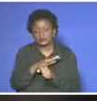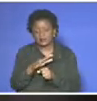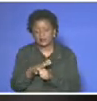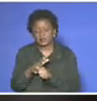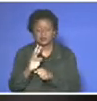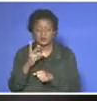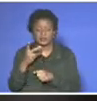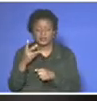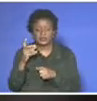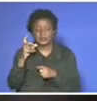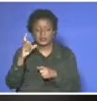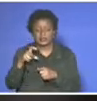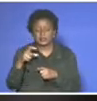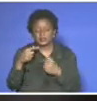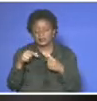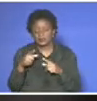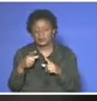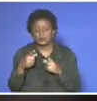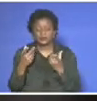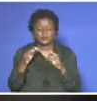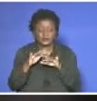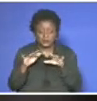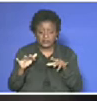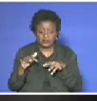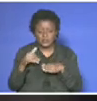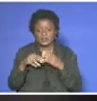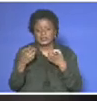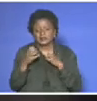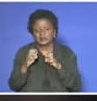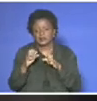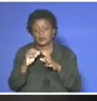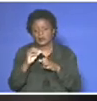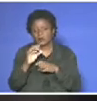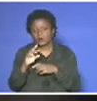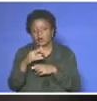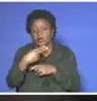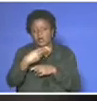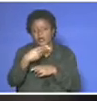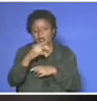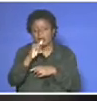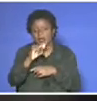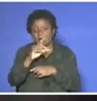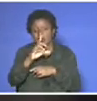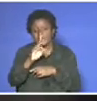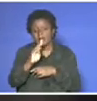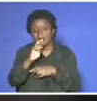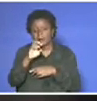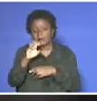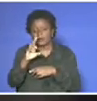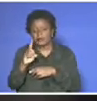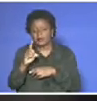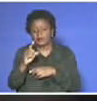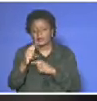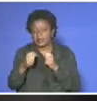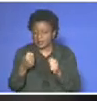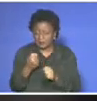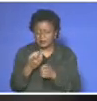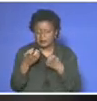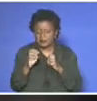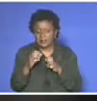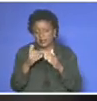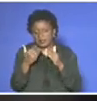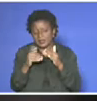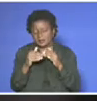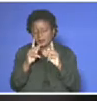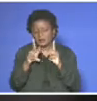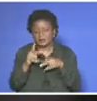in terms of the event, or should I say, a hybrid type event. Limited persons in the audience, and a virtual event